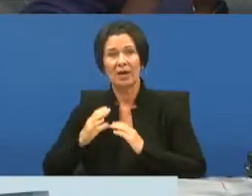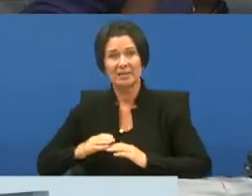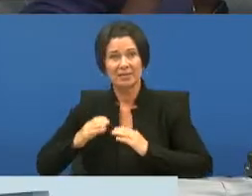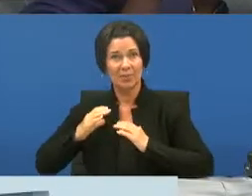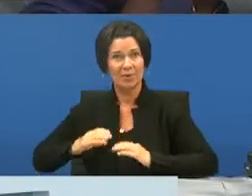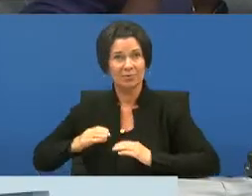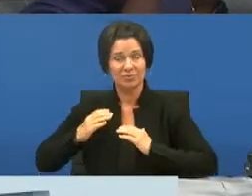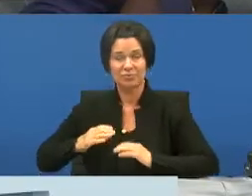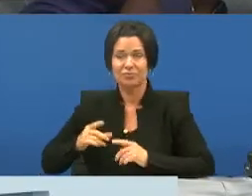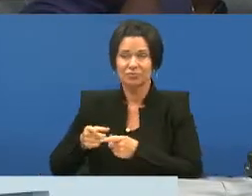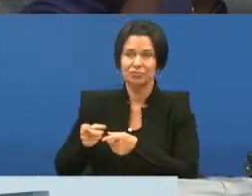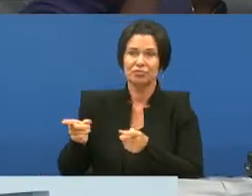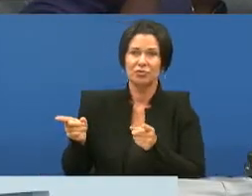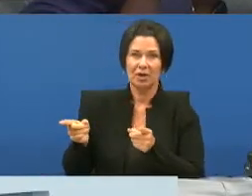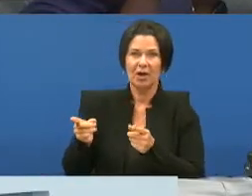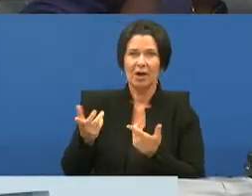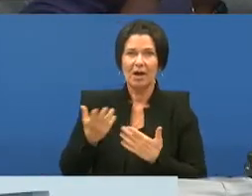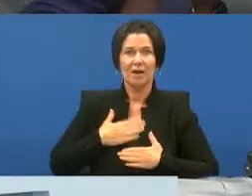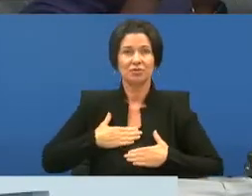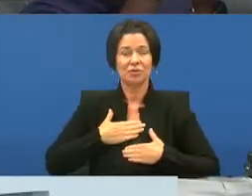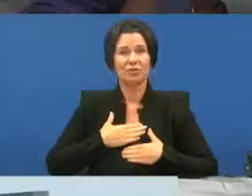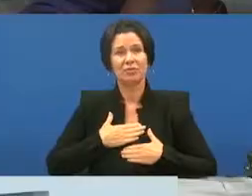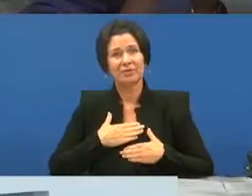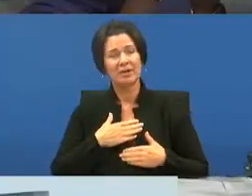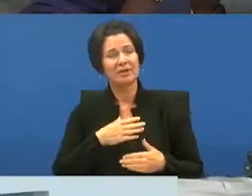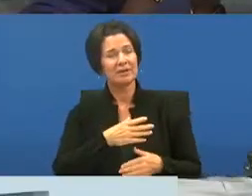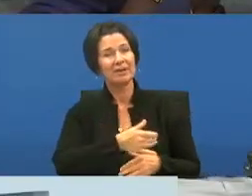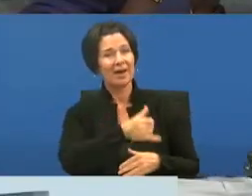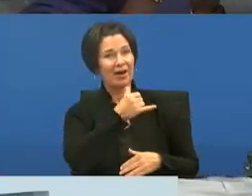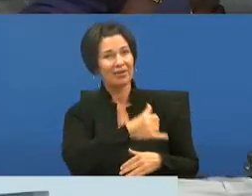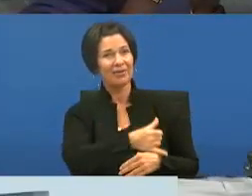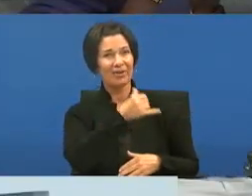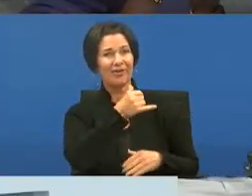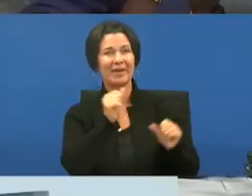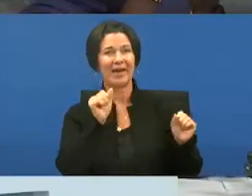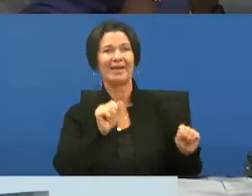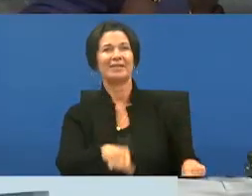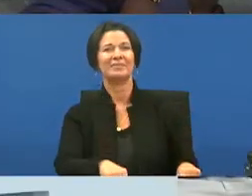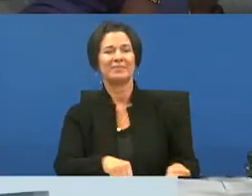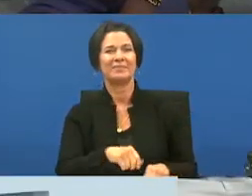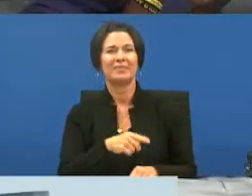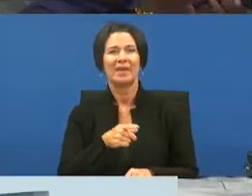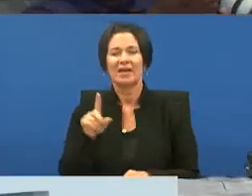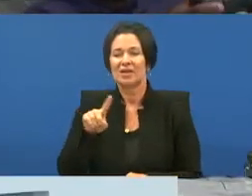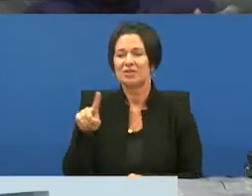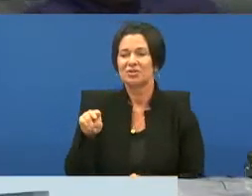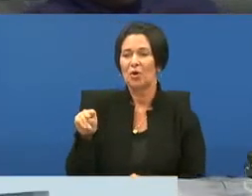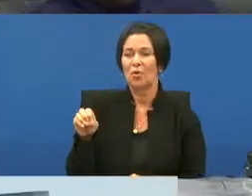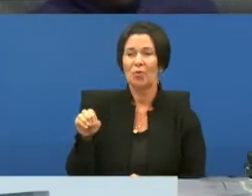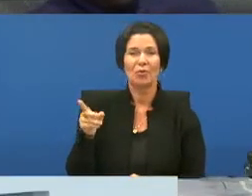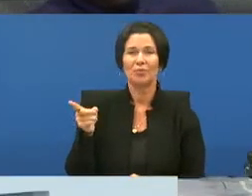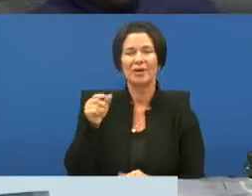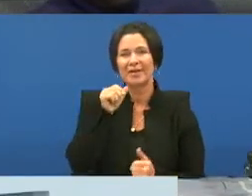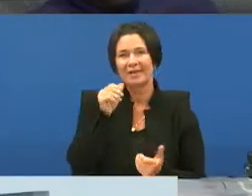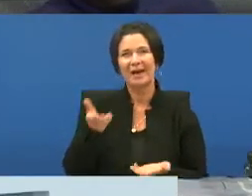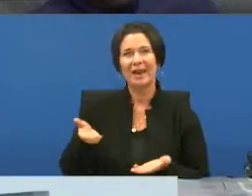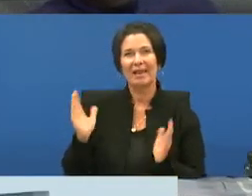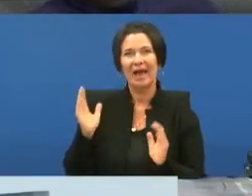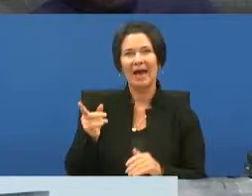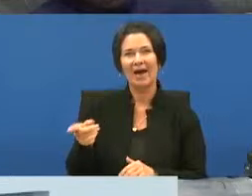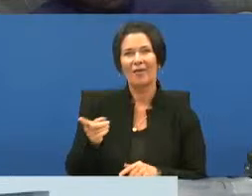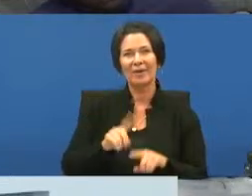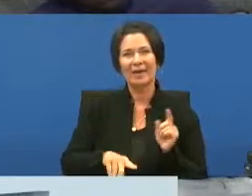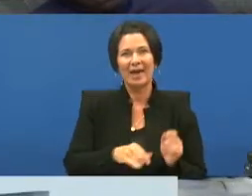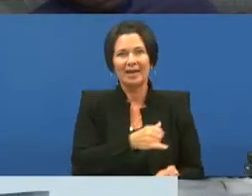is being able to consume alcoholic beverages. And right now, currently, the zoning does not allow us to do that. So wanted to go through the